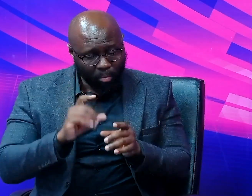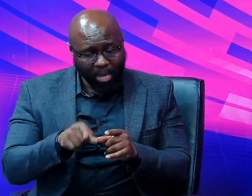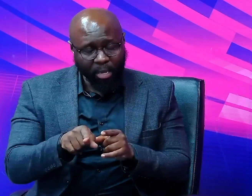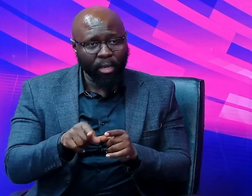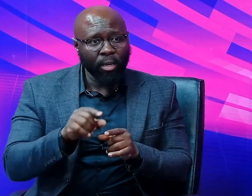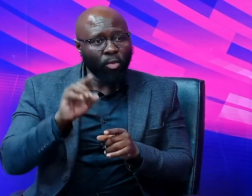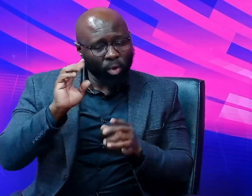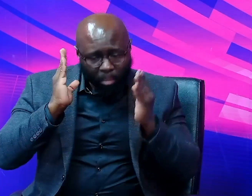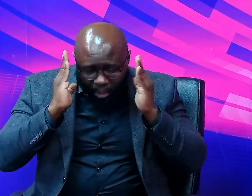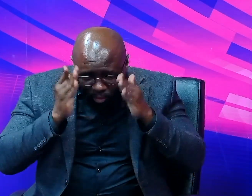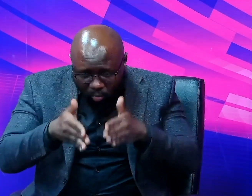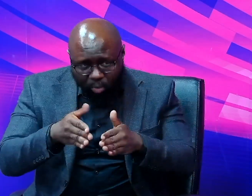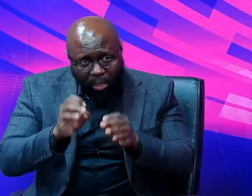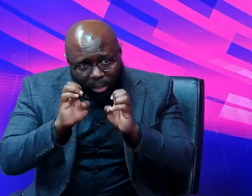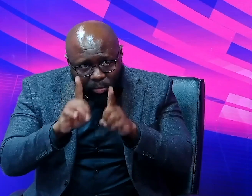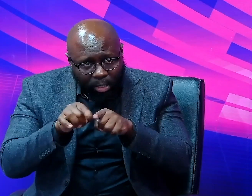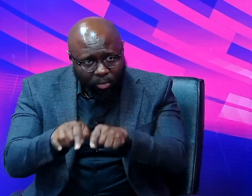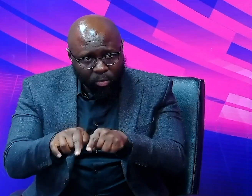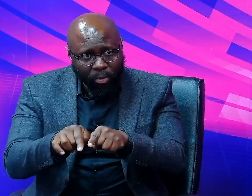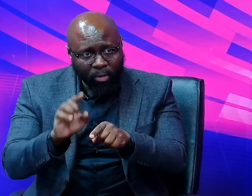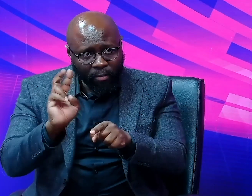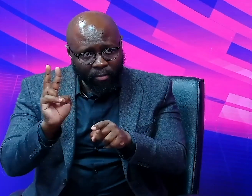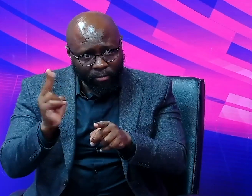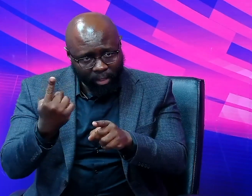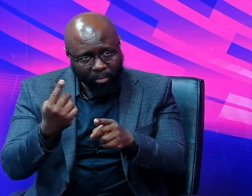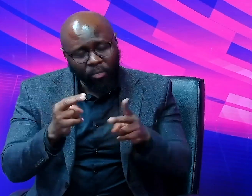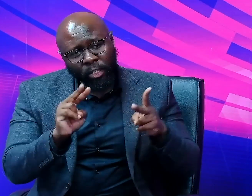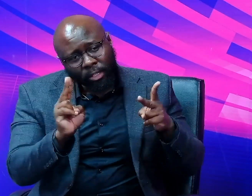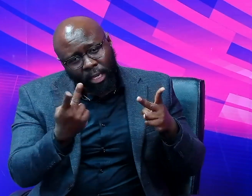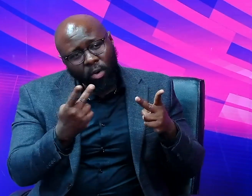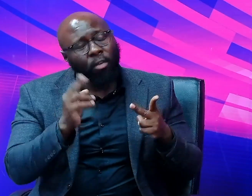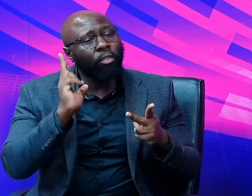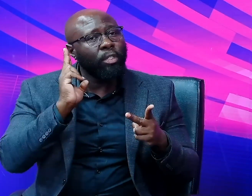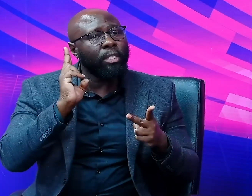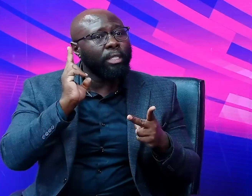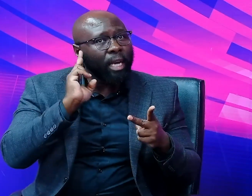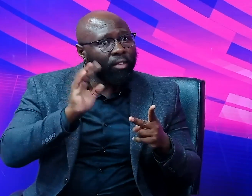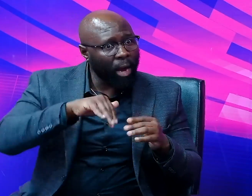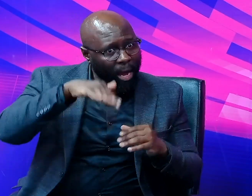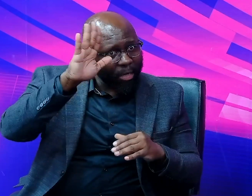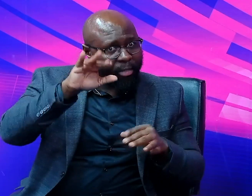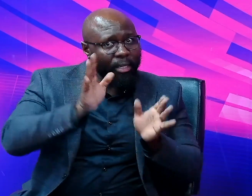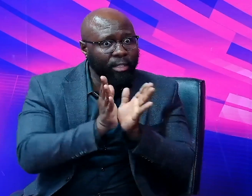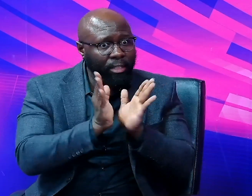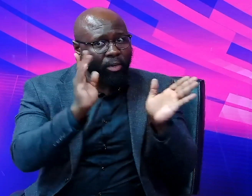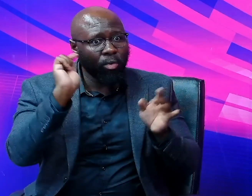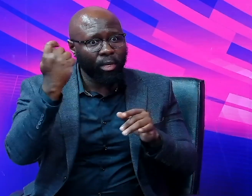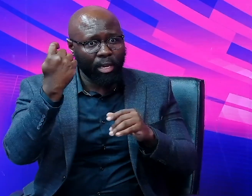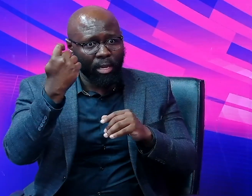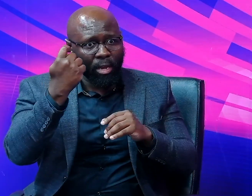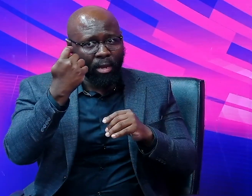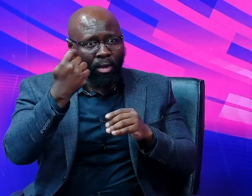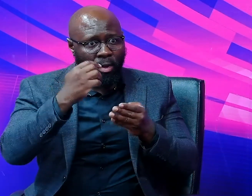big gap. So for me, when we focus on the education, that's to be done. The second